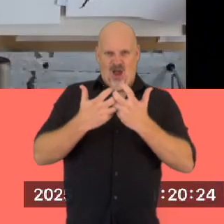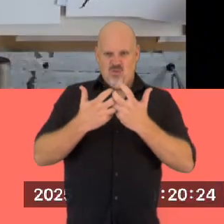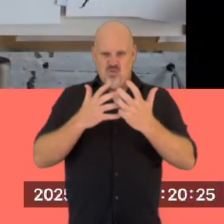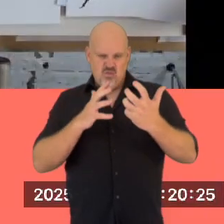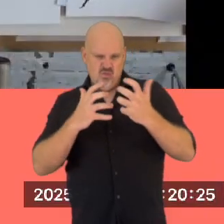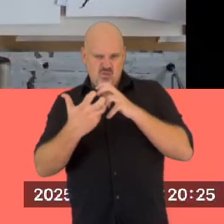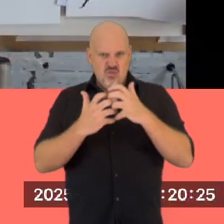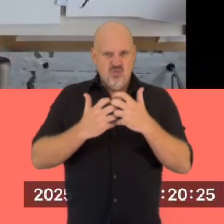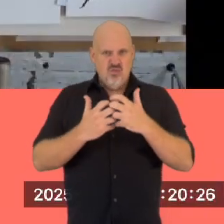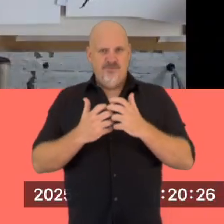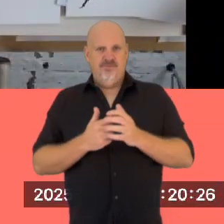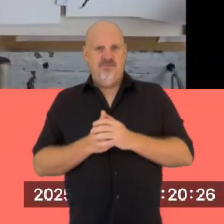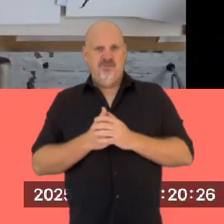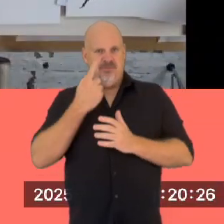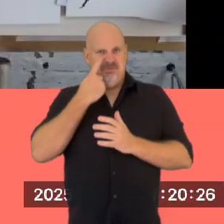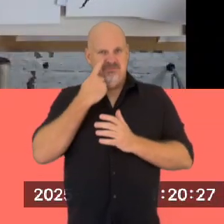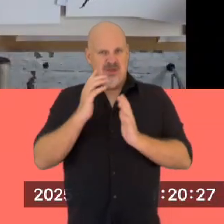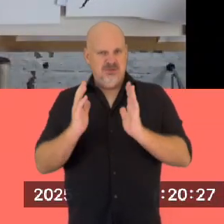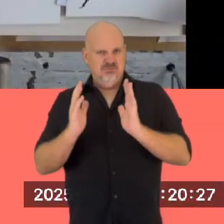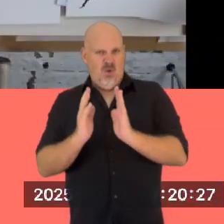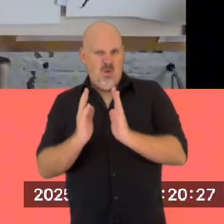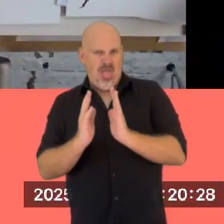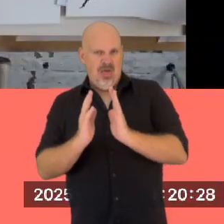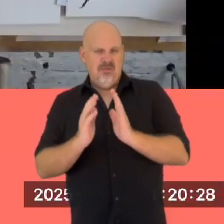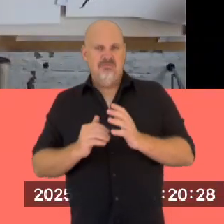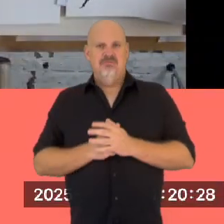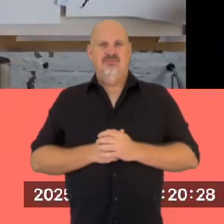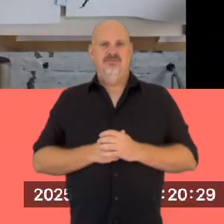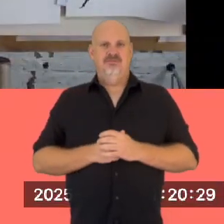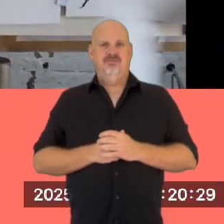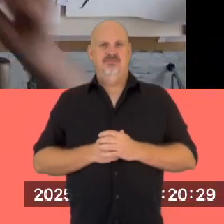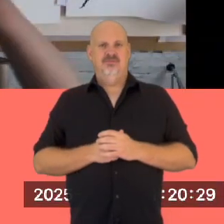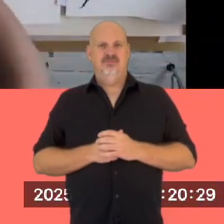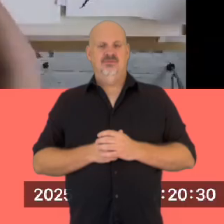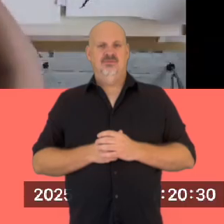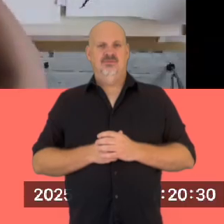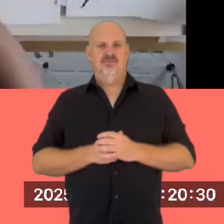see how that will all work together. We might do one on a smaller.